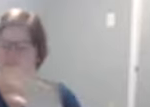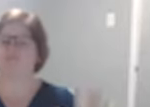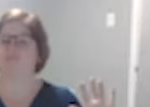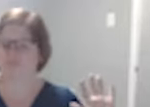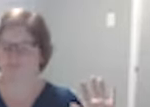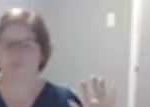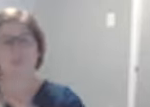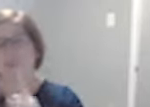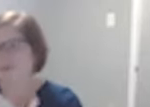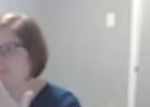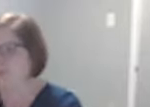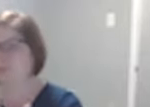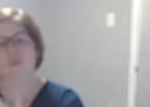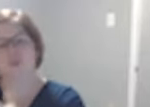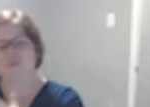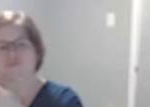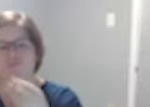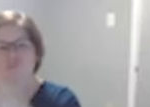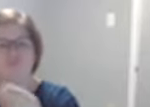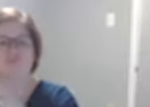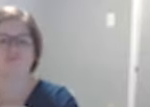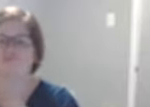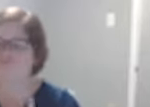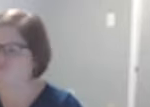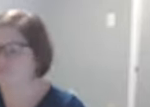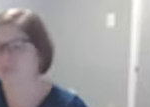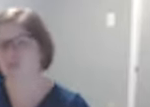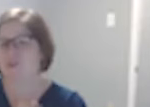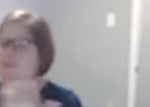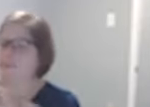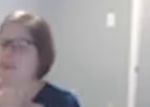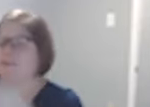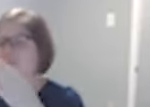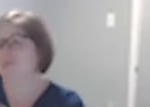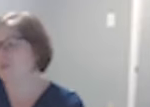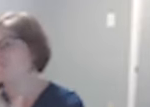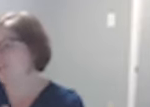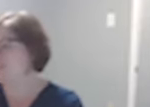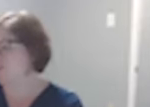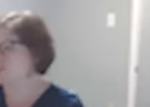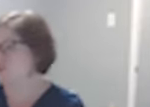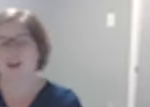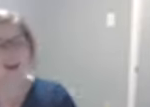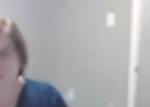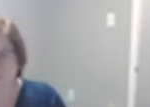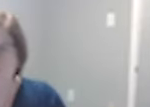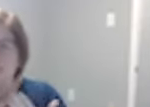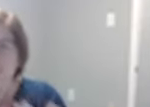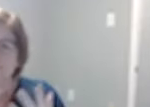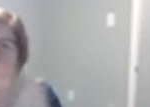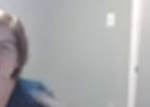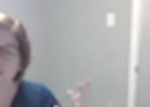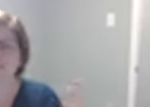thank you for sharing with us that incredible story. You're an amazing person, and I really appreciate you joining us today. Thank you. Thank you. Thank you so much, everybody. And